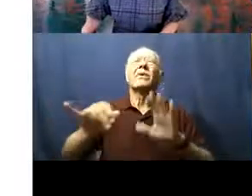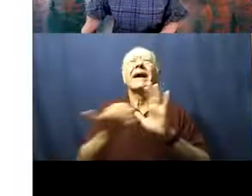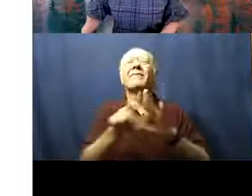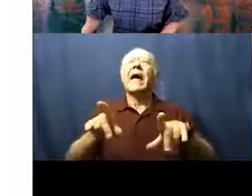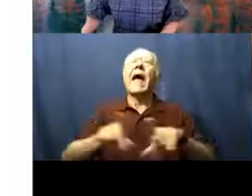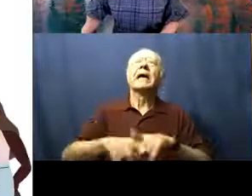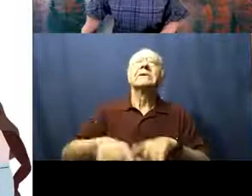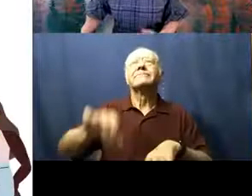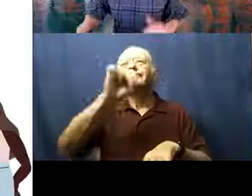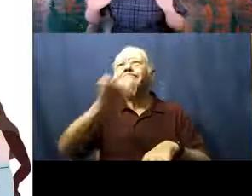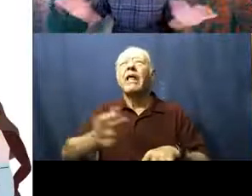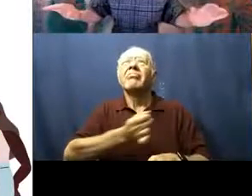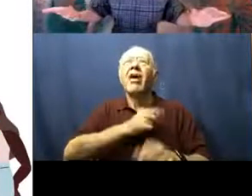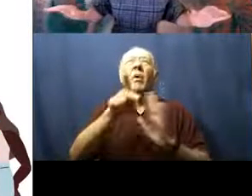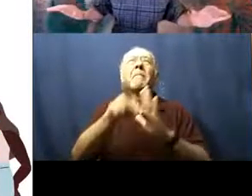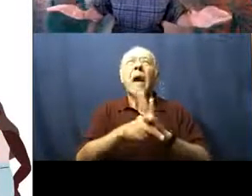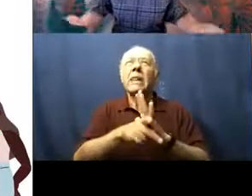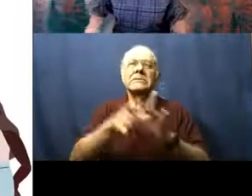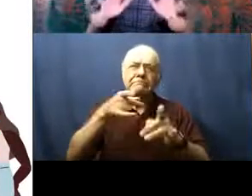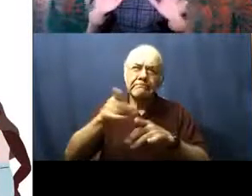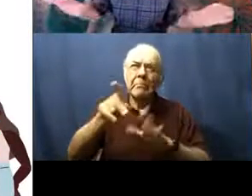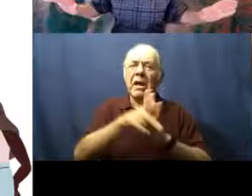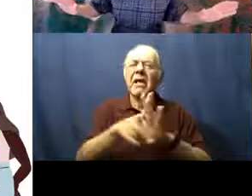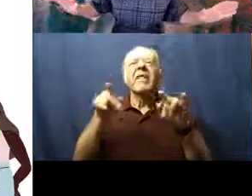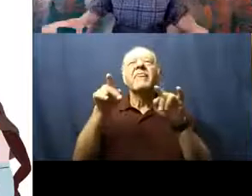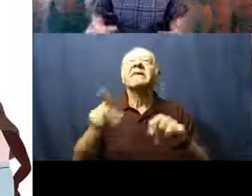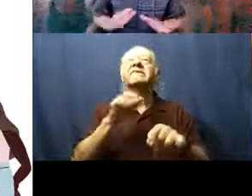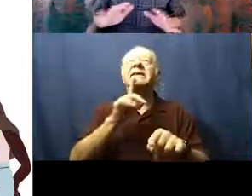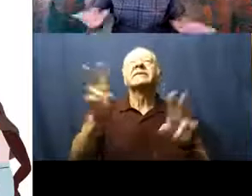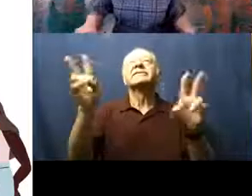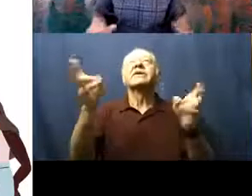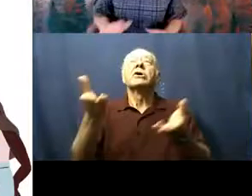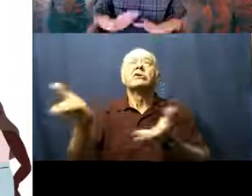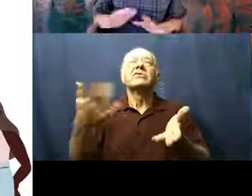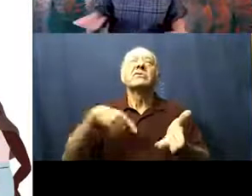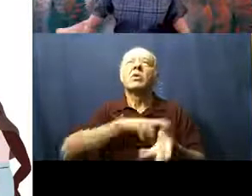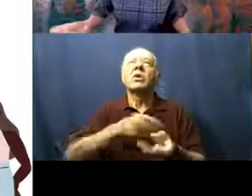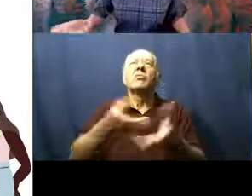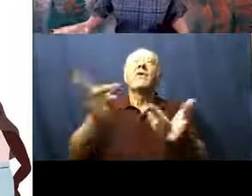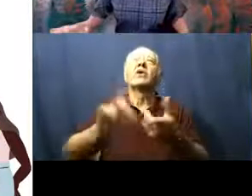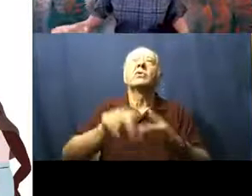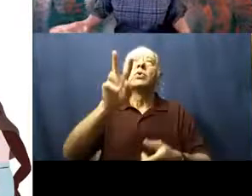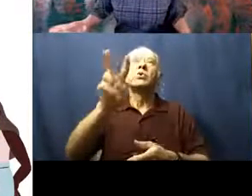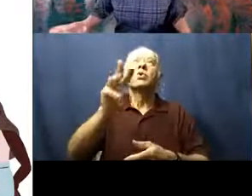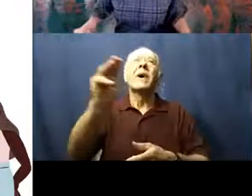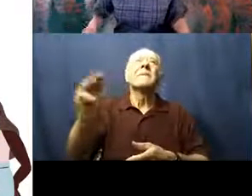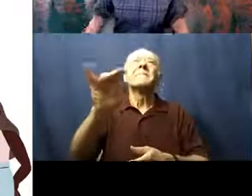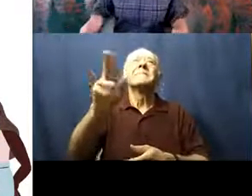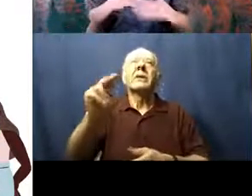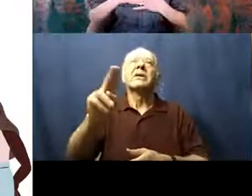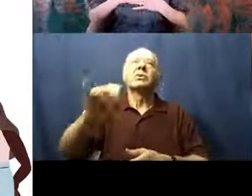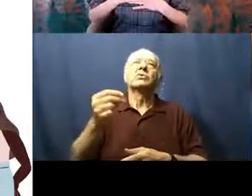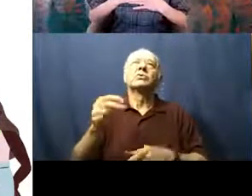policy wonks, we can also really just think of this as the services we provide to 2 million New Jerseyans